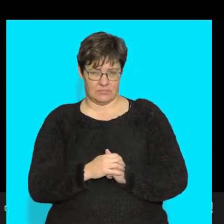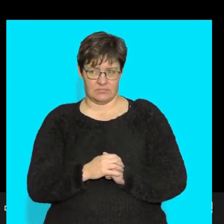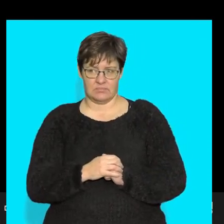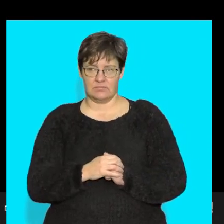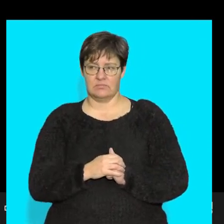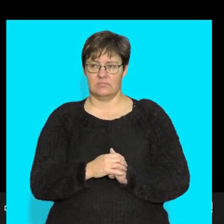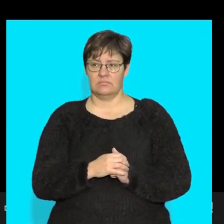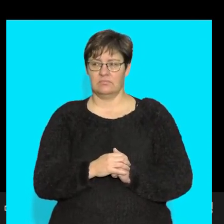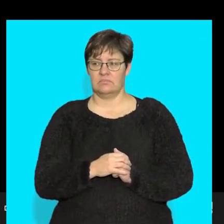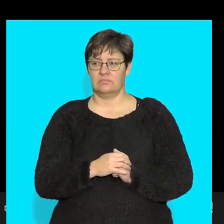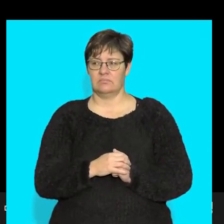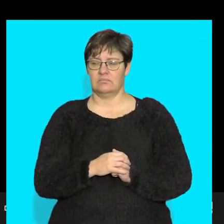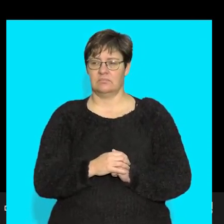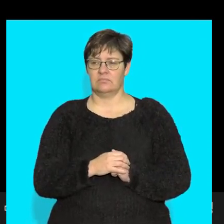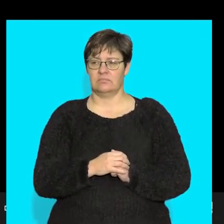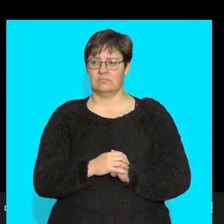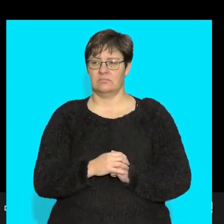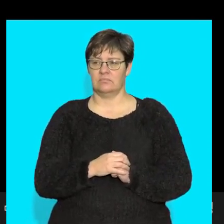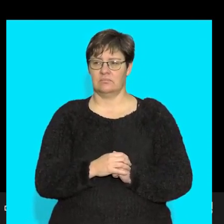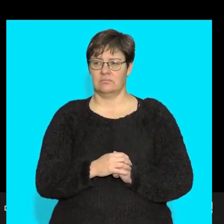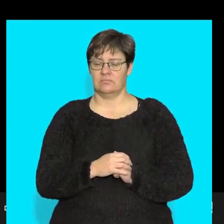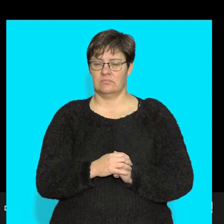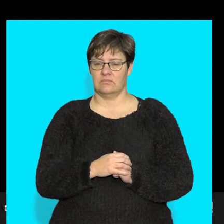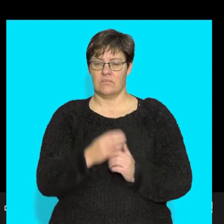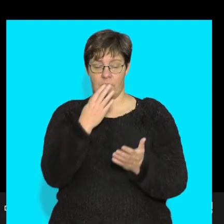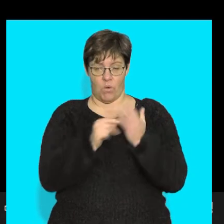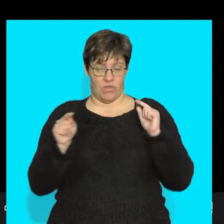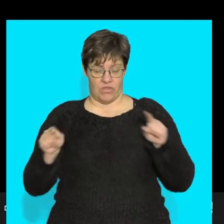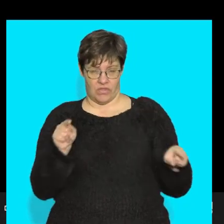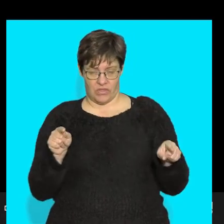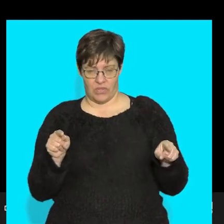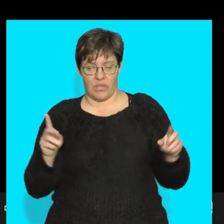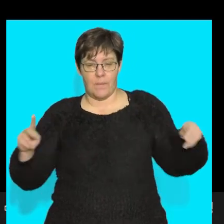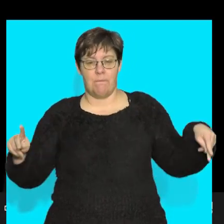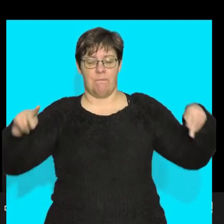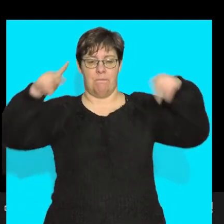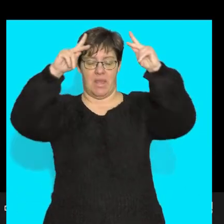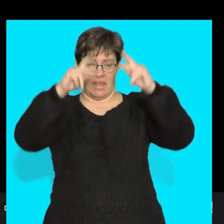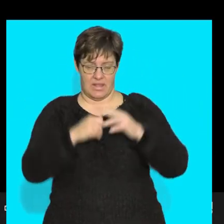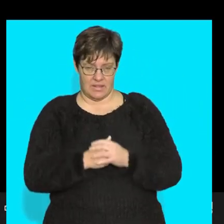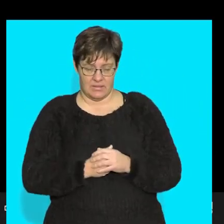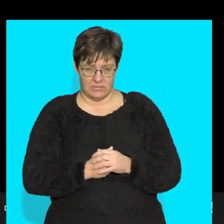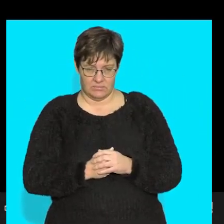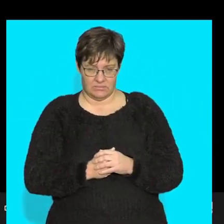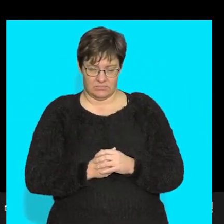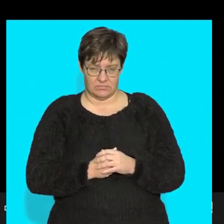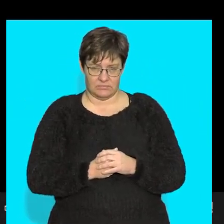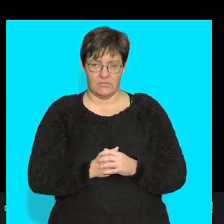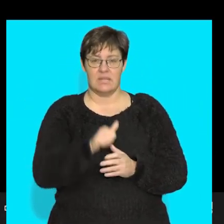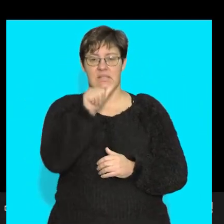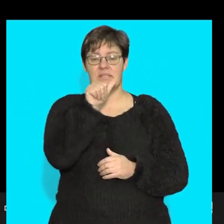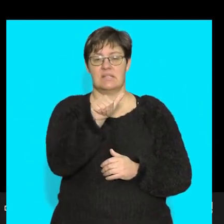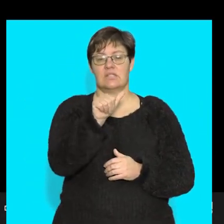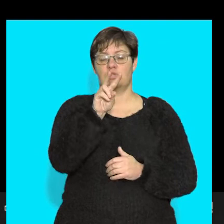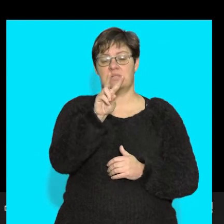and 50 cents. So it means both of these people are now going to pay the initial recruiter